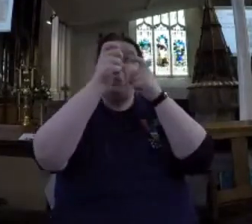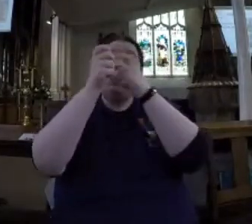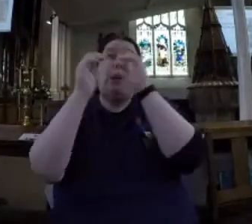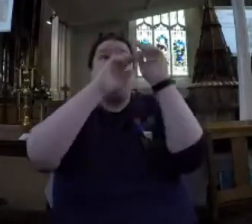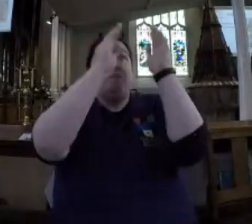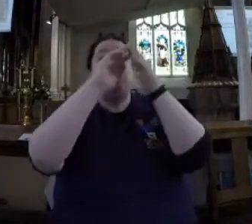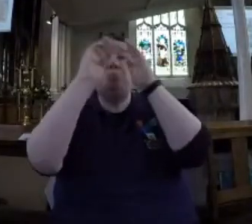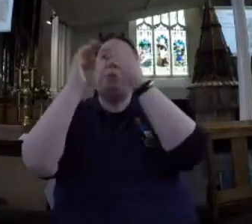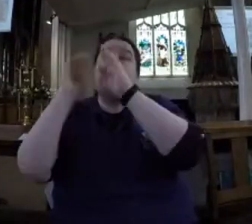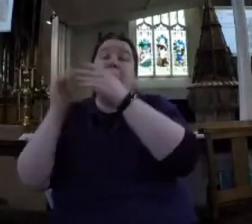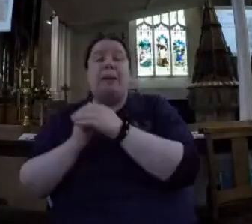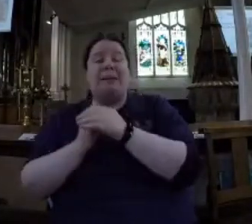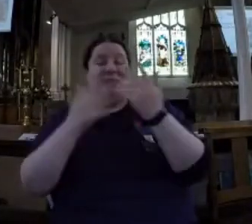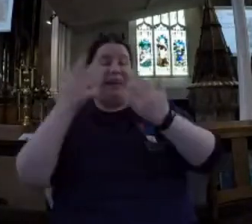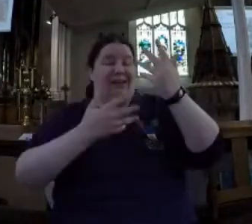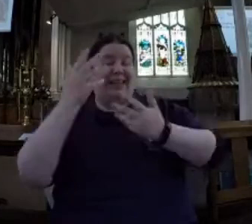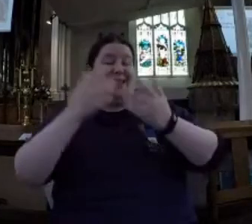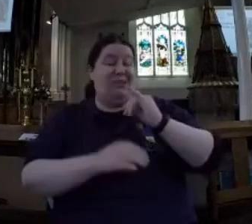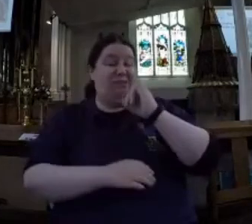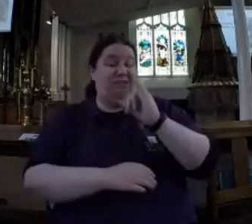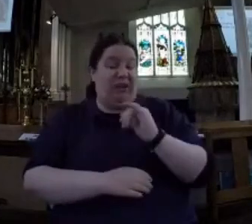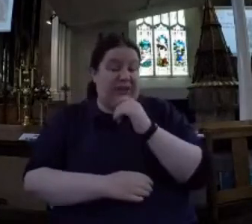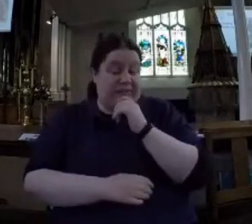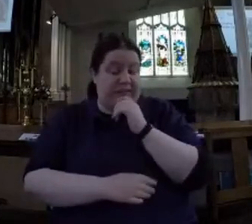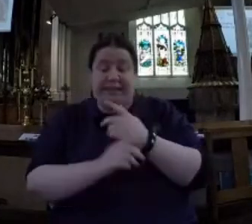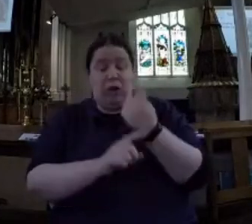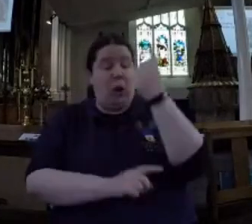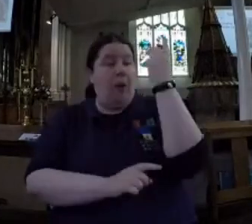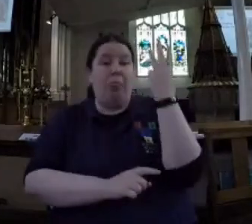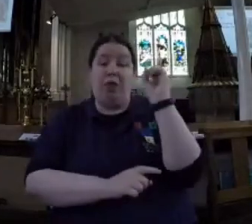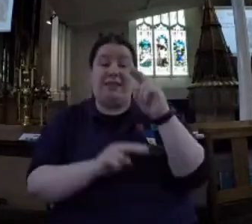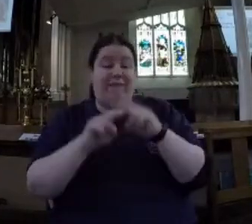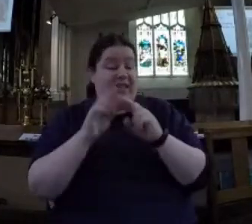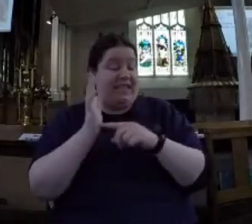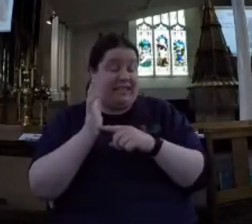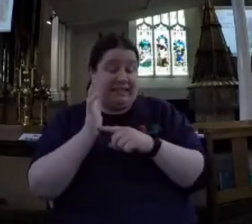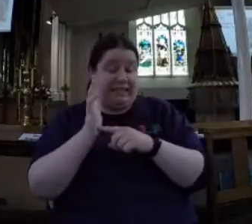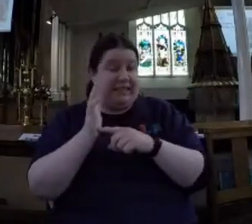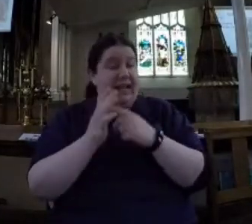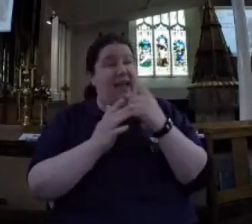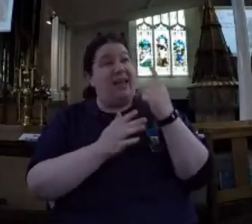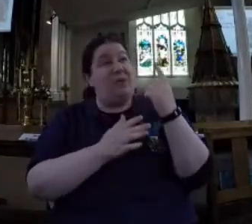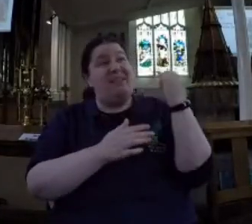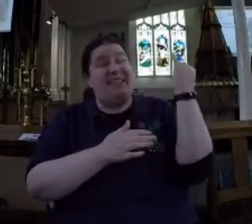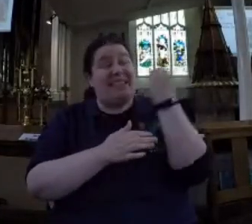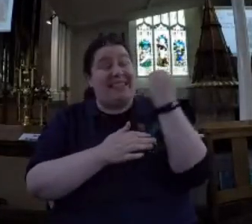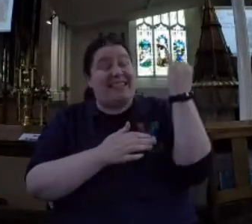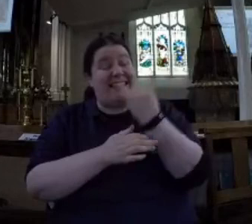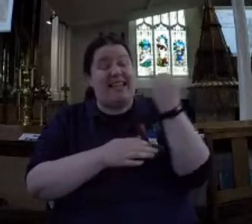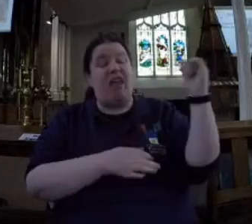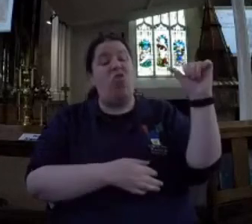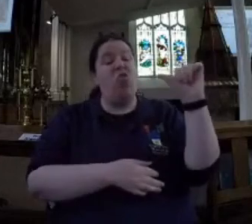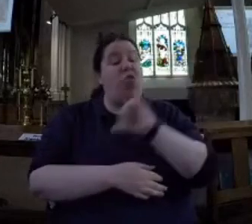Unfortunately, he miscalculated. And he didn't just go up 30 feet, he went up 16,000